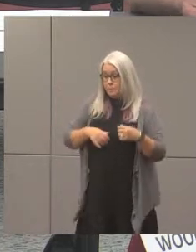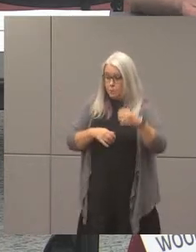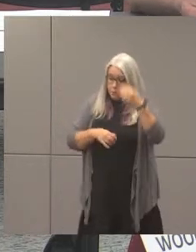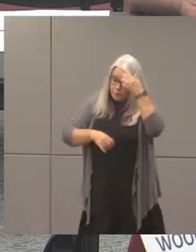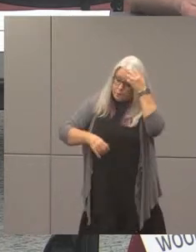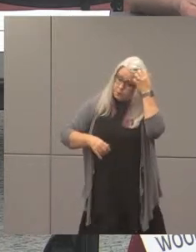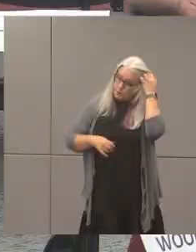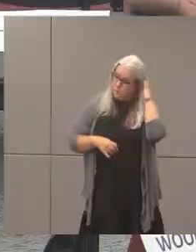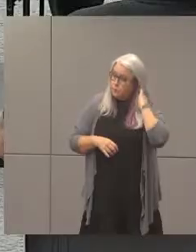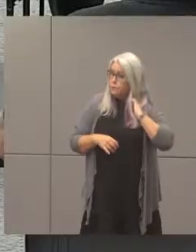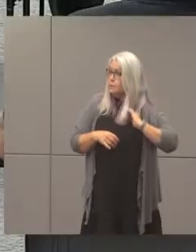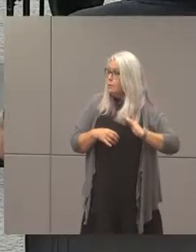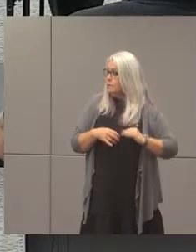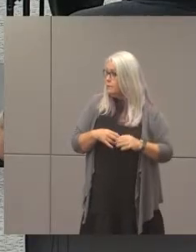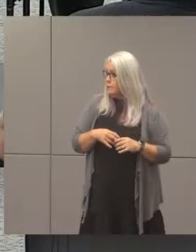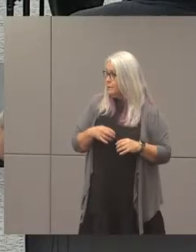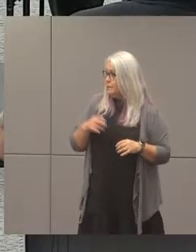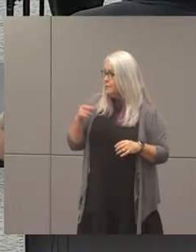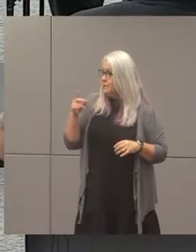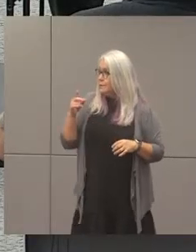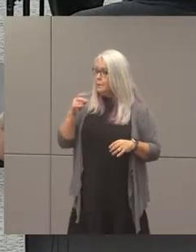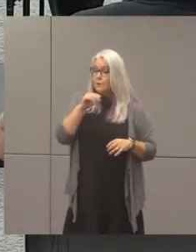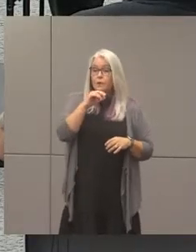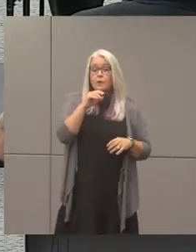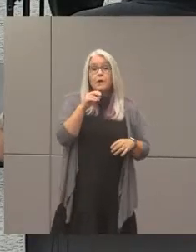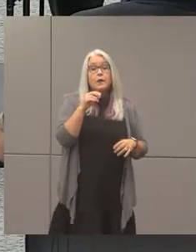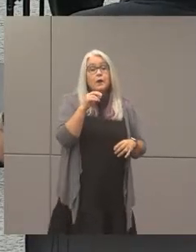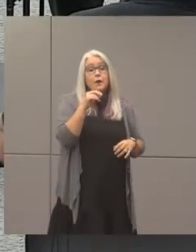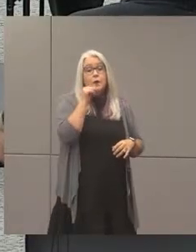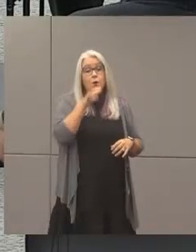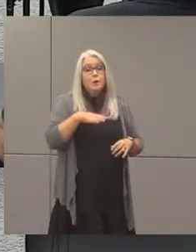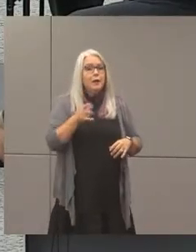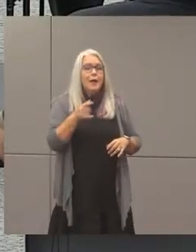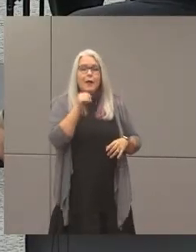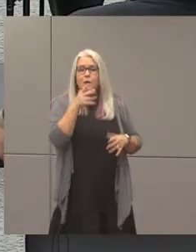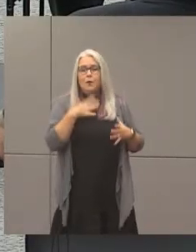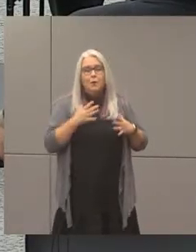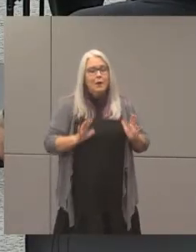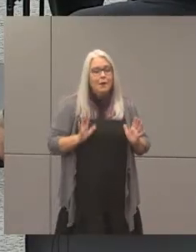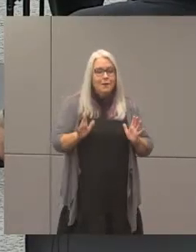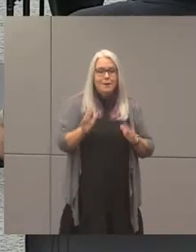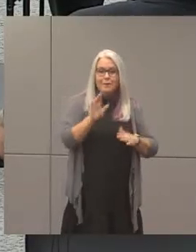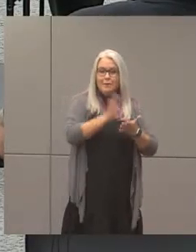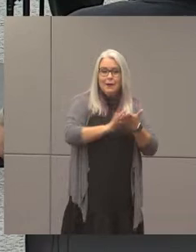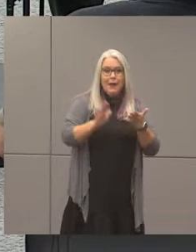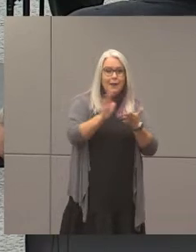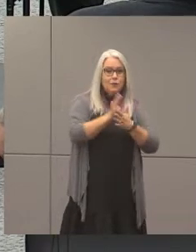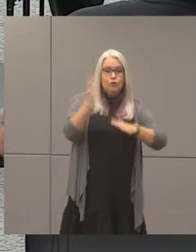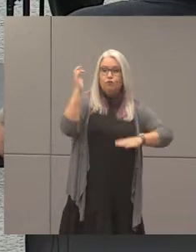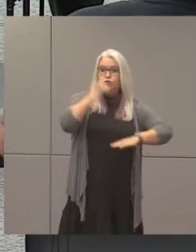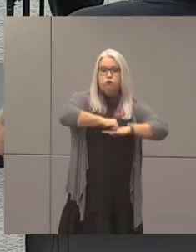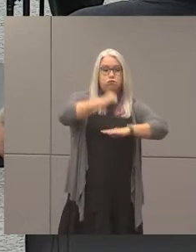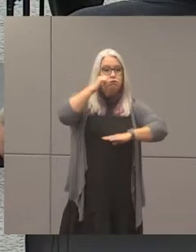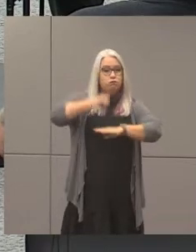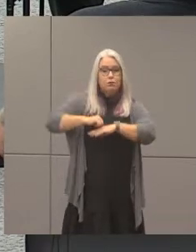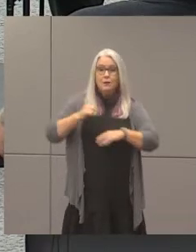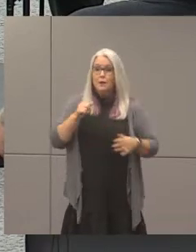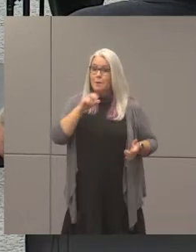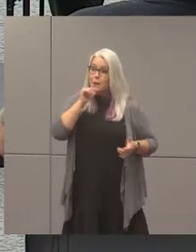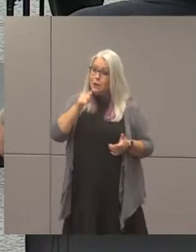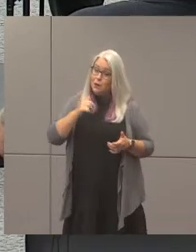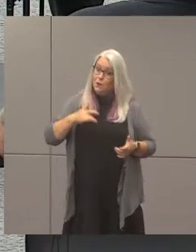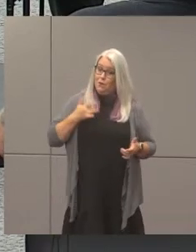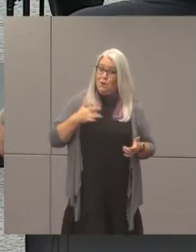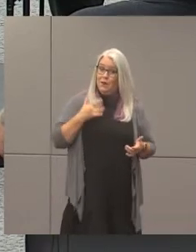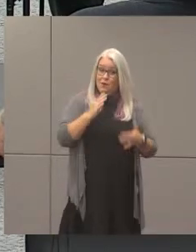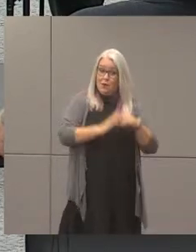Wendy first. I get what you're saying. I don't want the college to crash and burn either. But I don't feel comfortable voting on